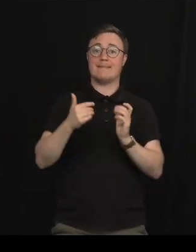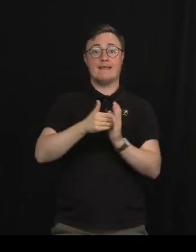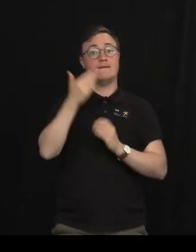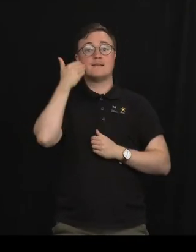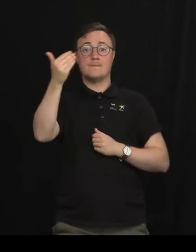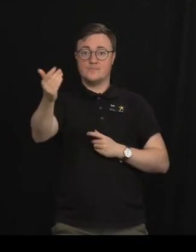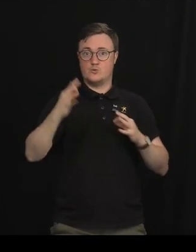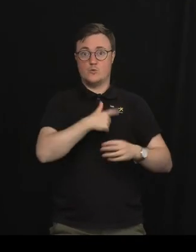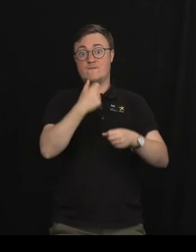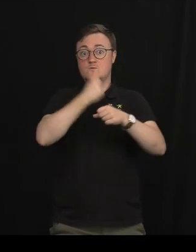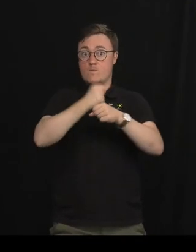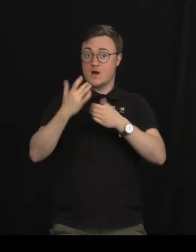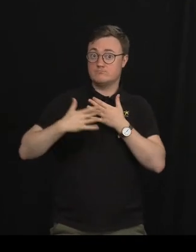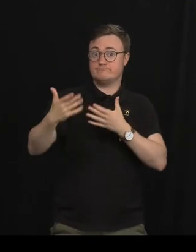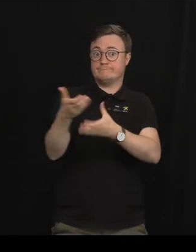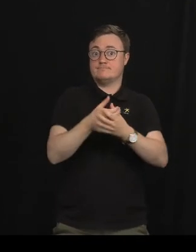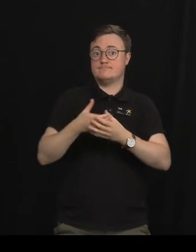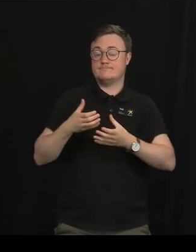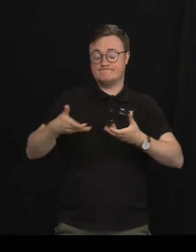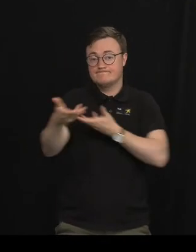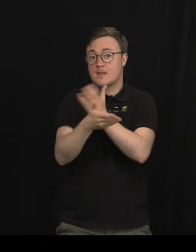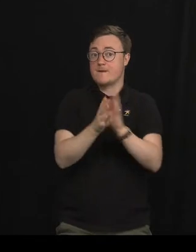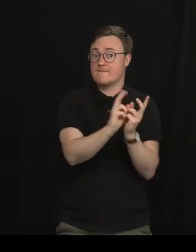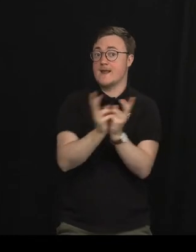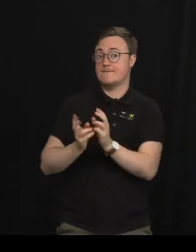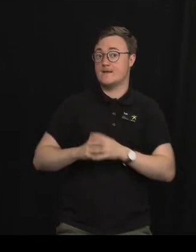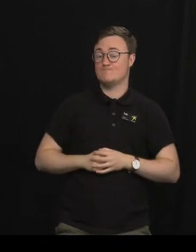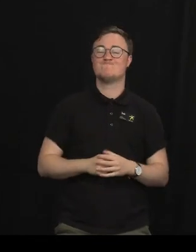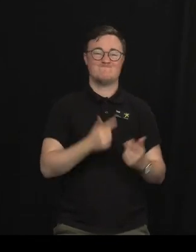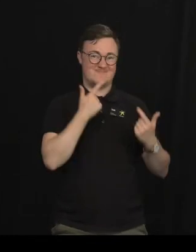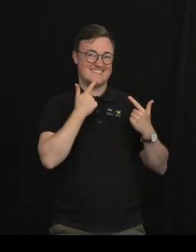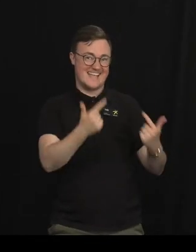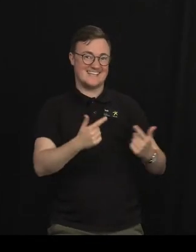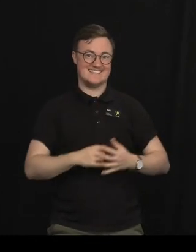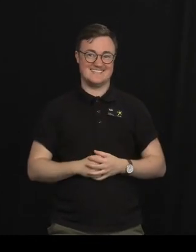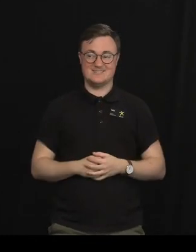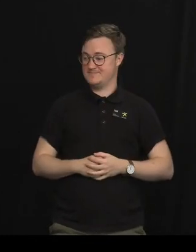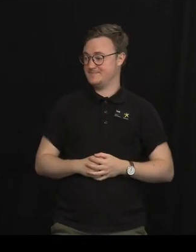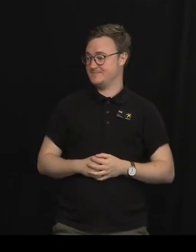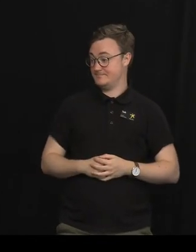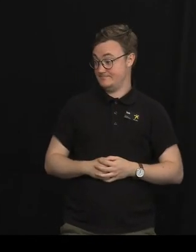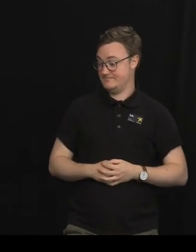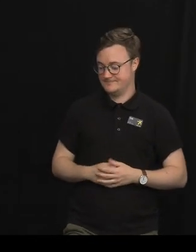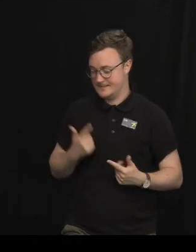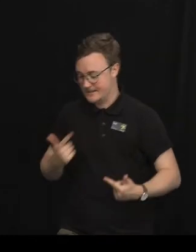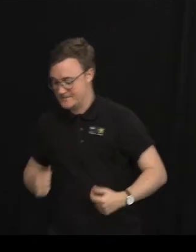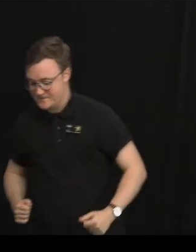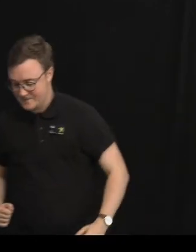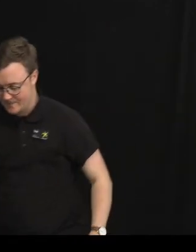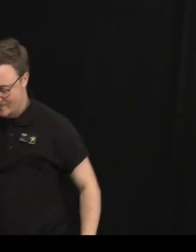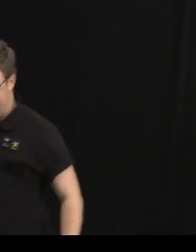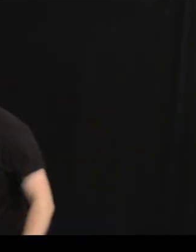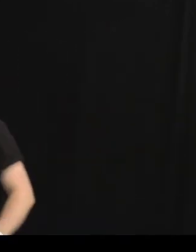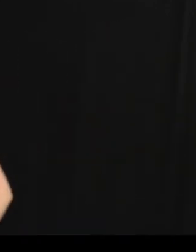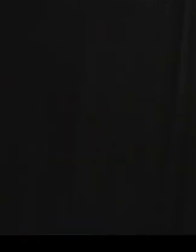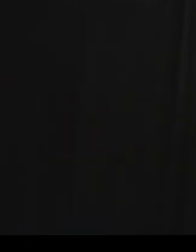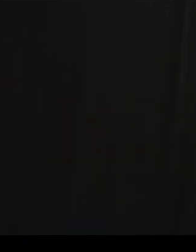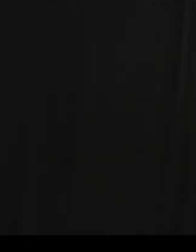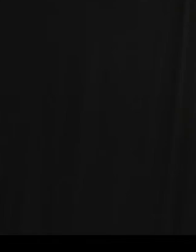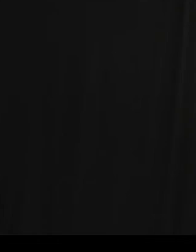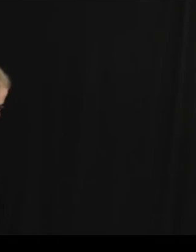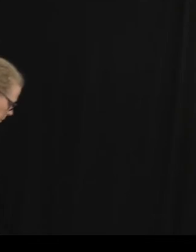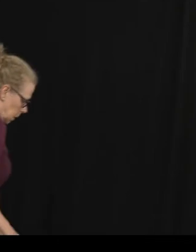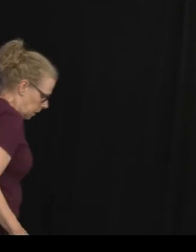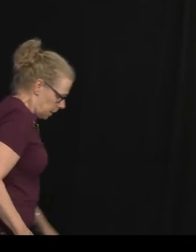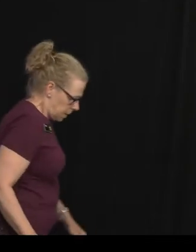us, hopefully, a better position. Thank you. So, Eleni, and I think we all agree with Anders that there